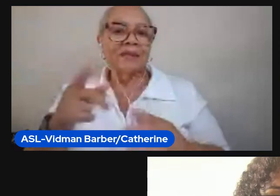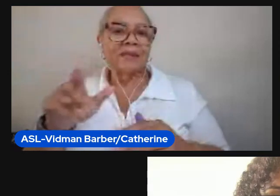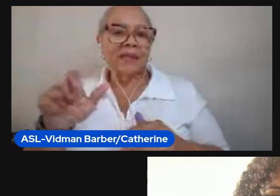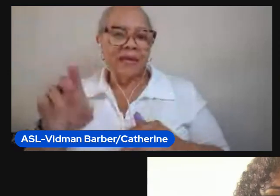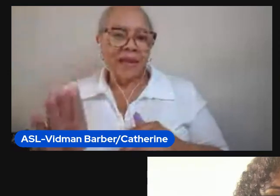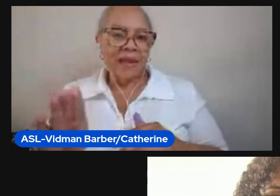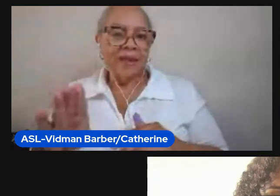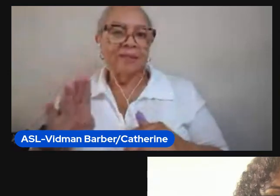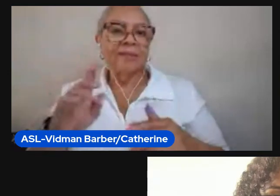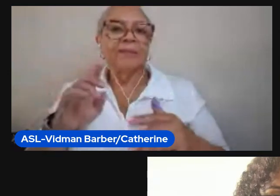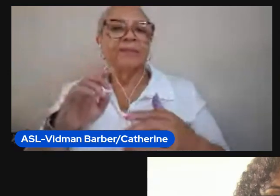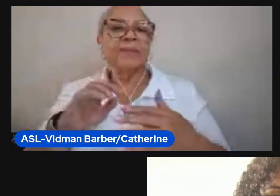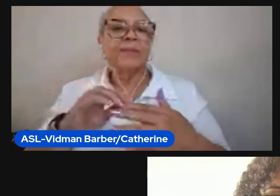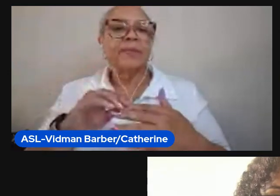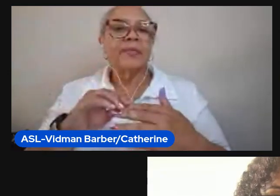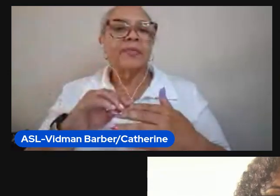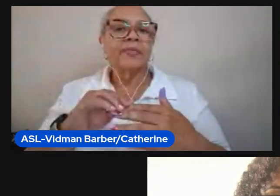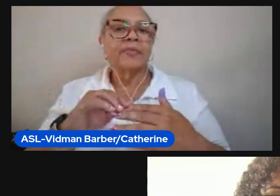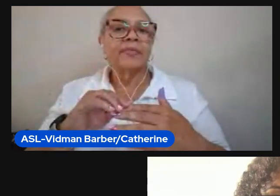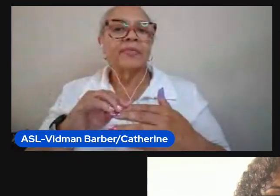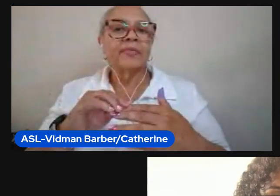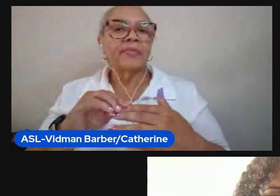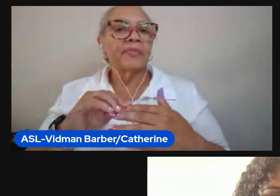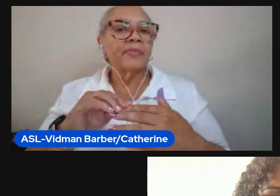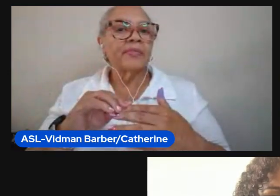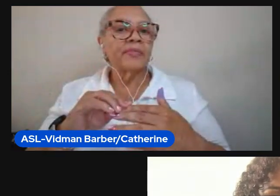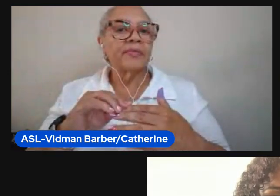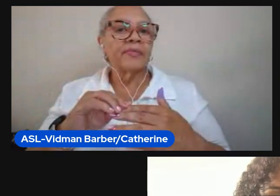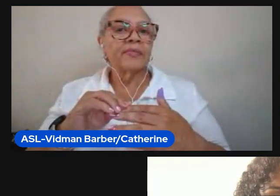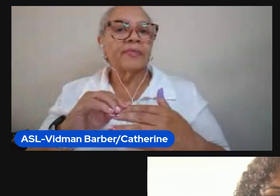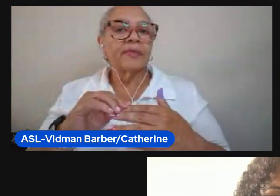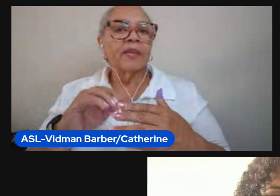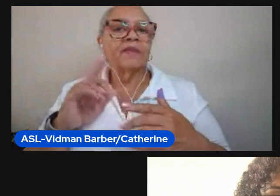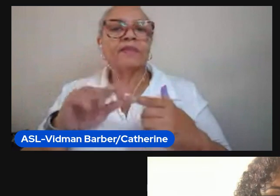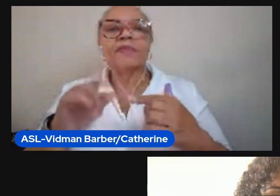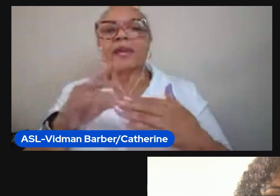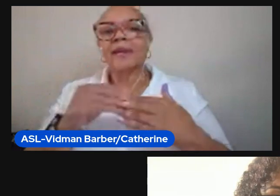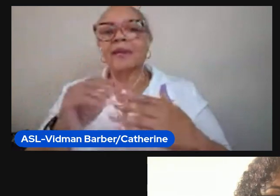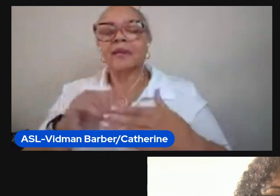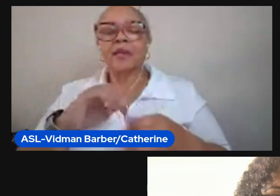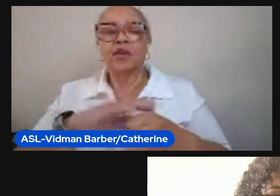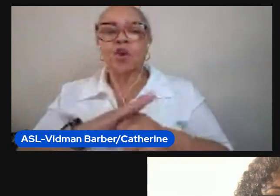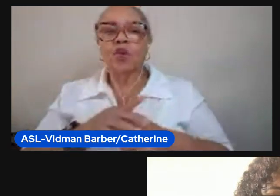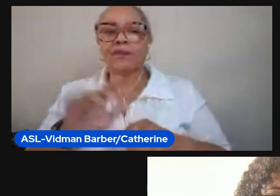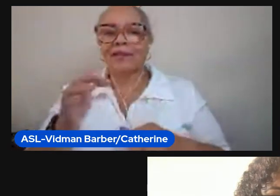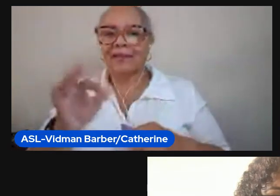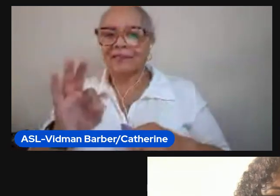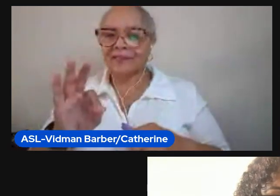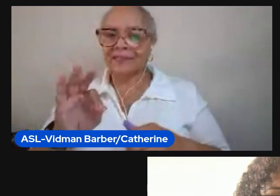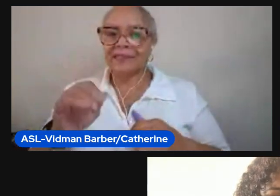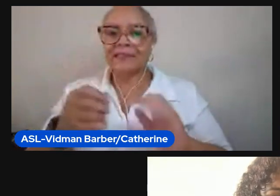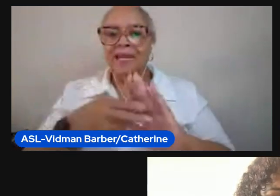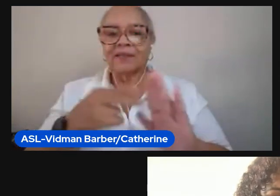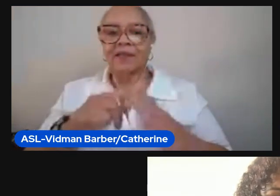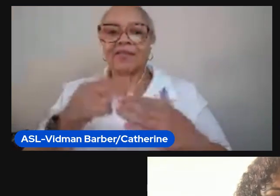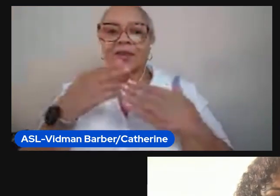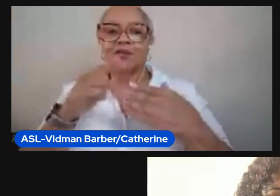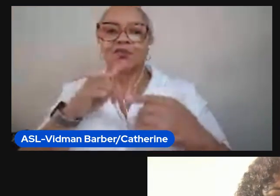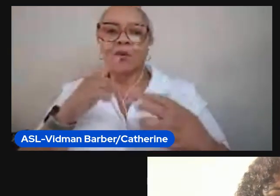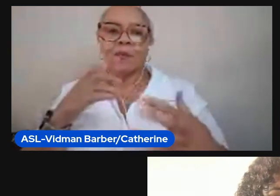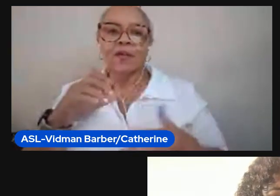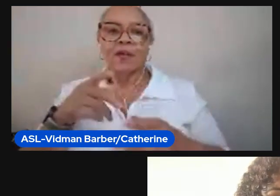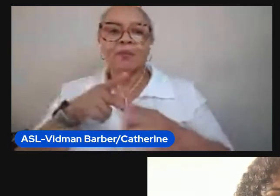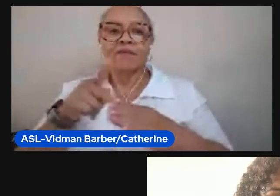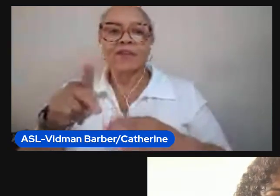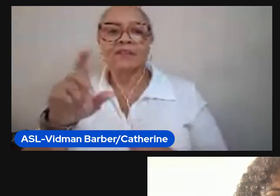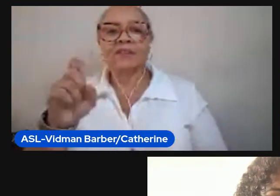the accuracies of new COVID-19 diagnosis. Thank you so much, Professor Sarah. It's so nice having